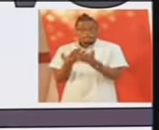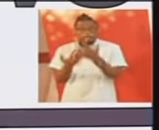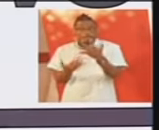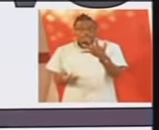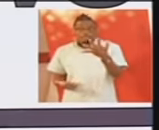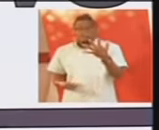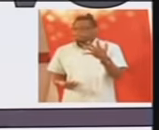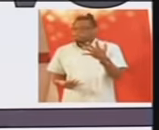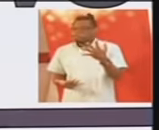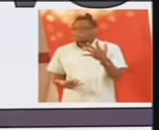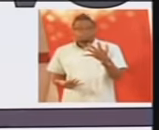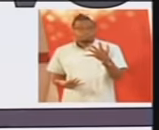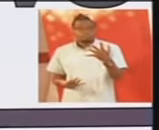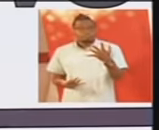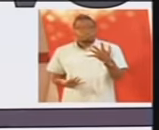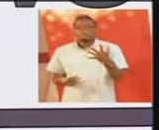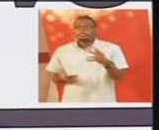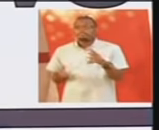enormously sticky.